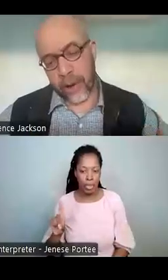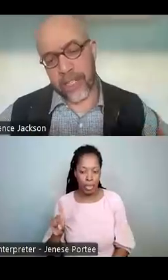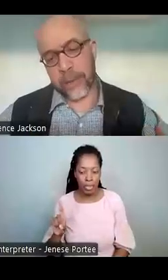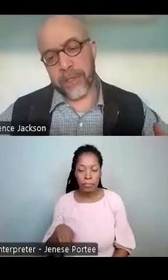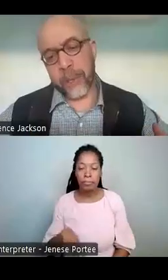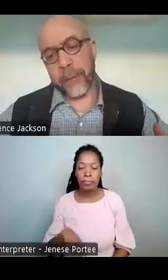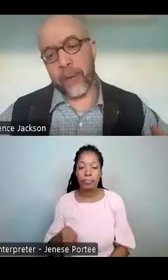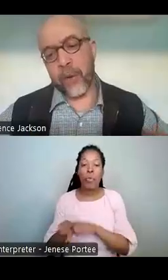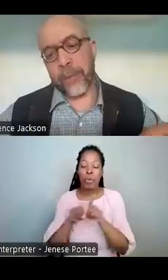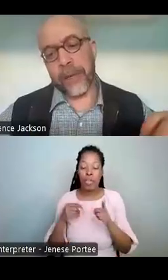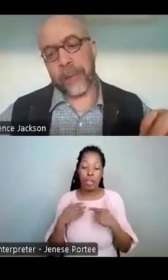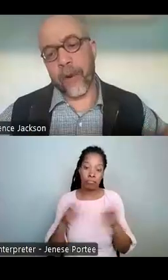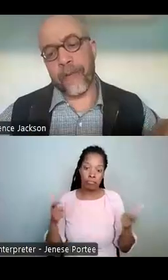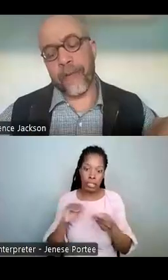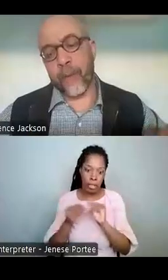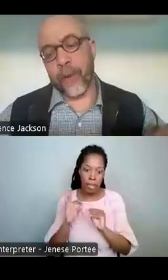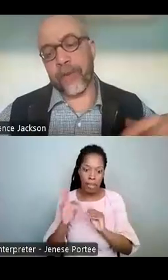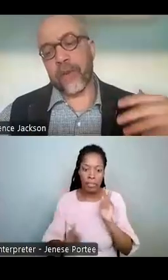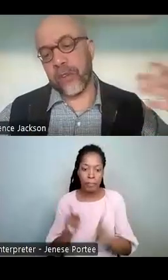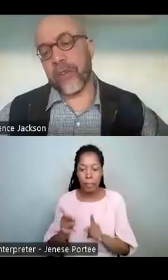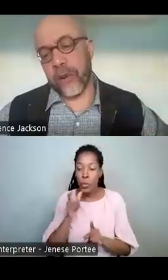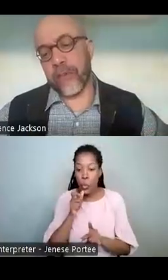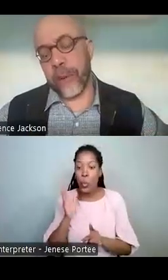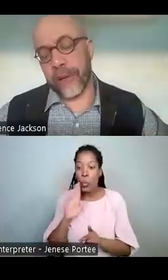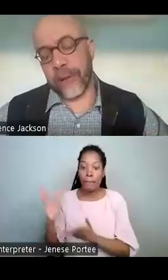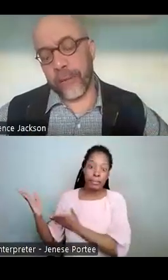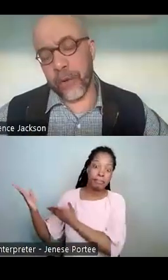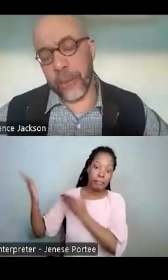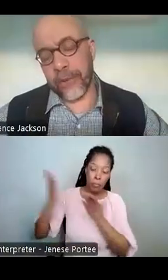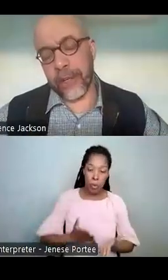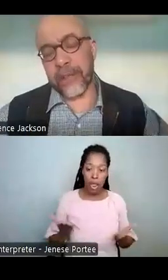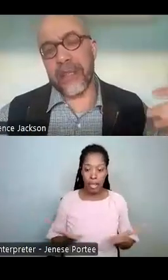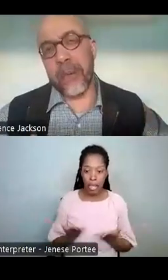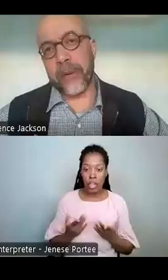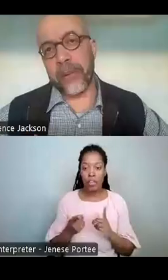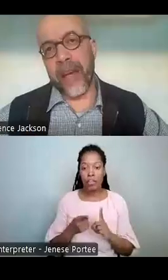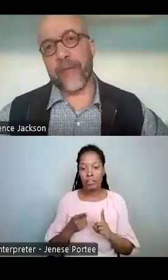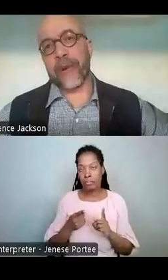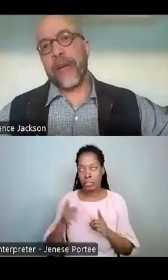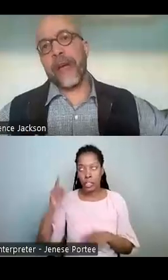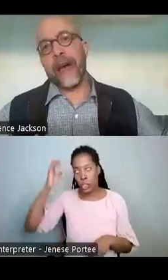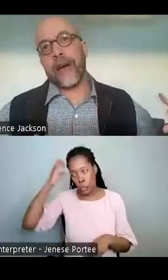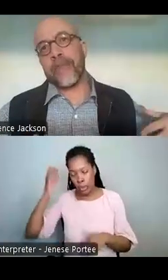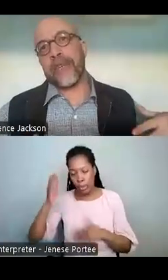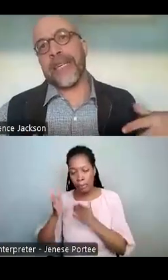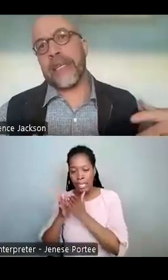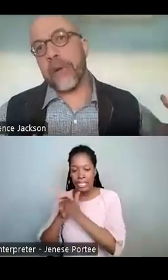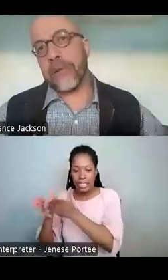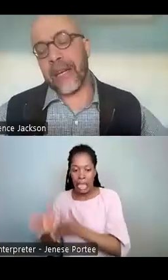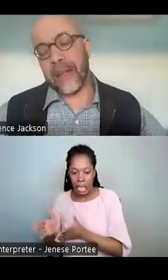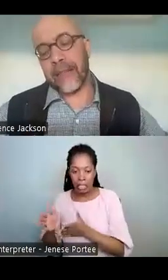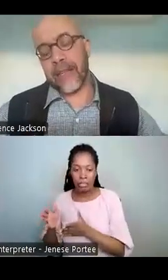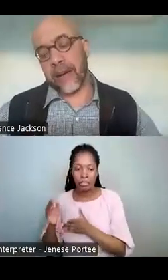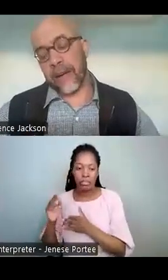have large numbers of people who are being brought from what is thought of by the European sailors as the Bight of Biafra, the